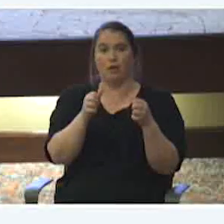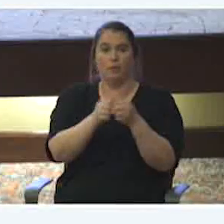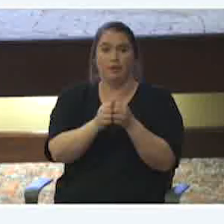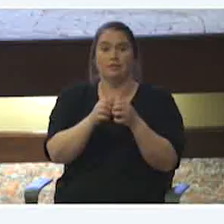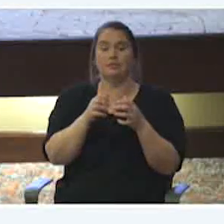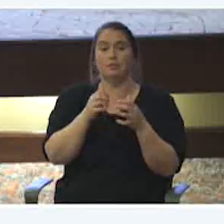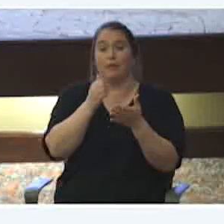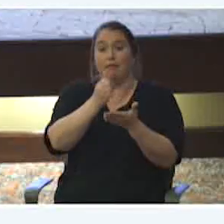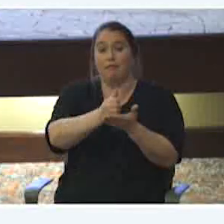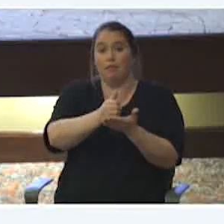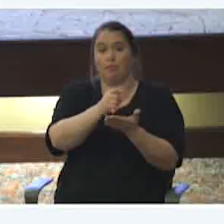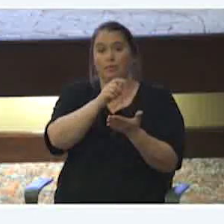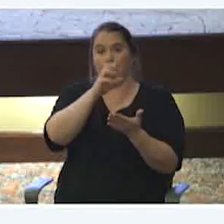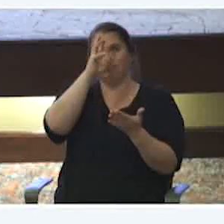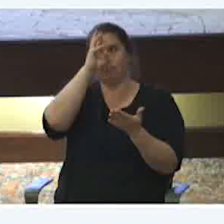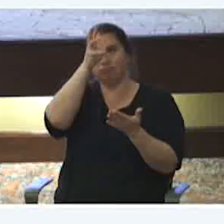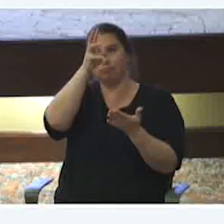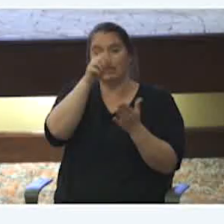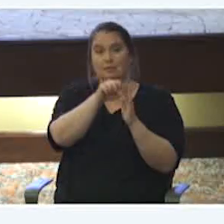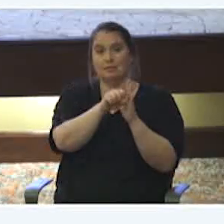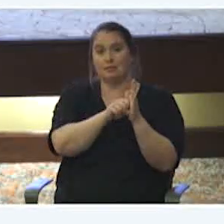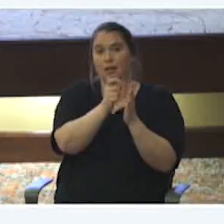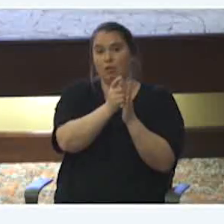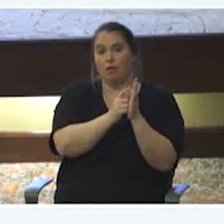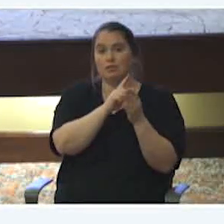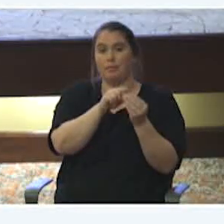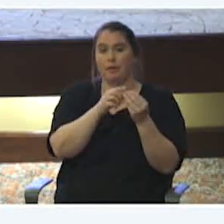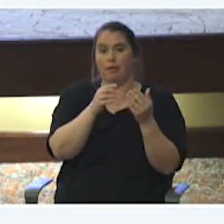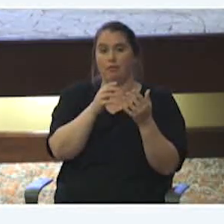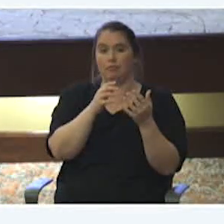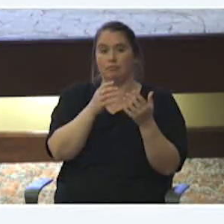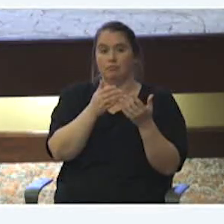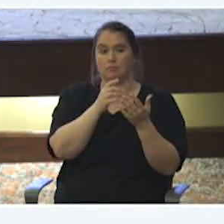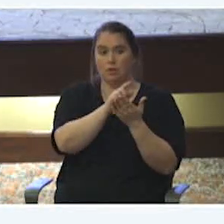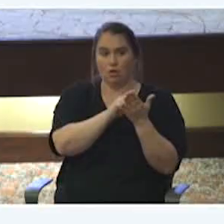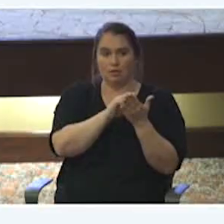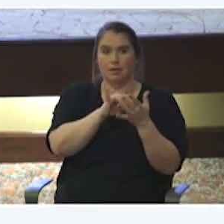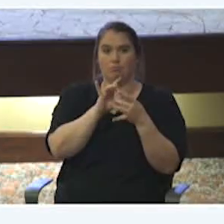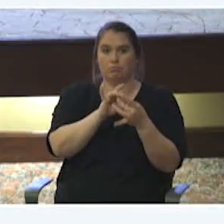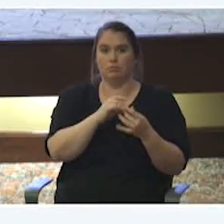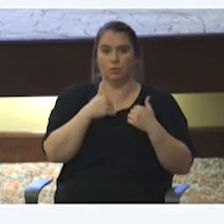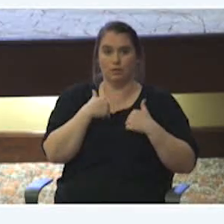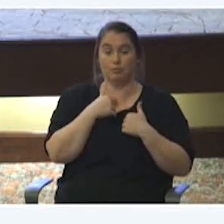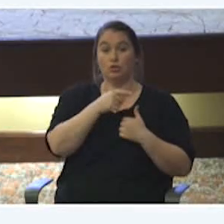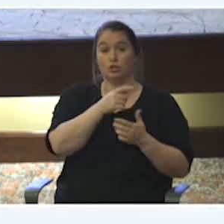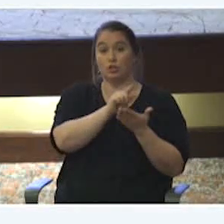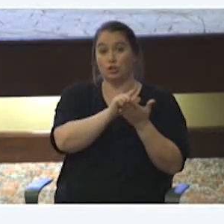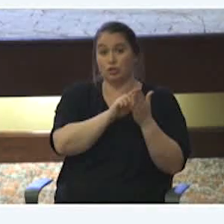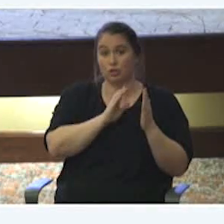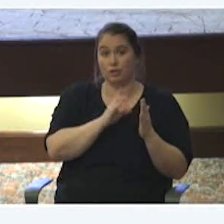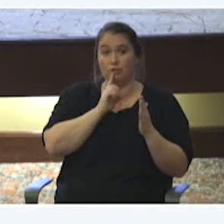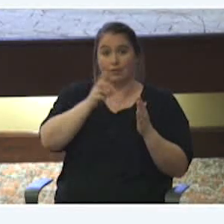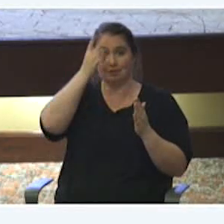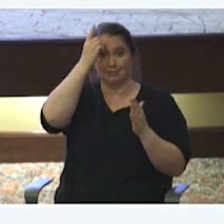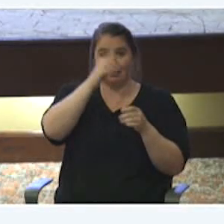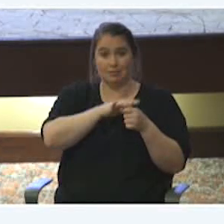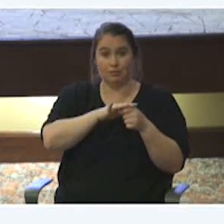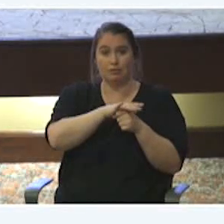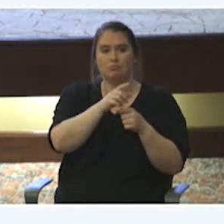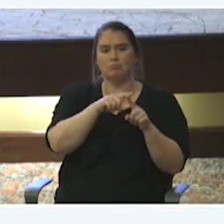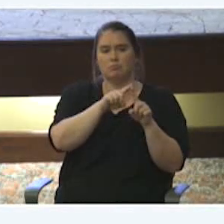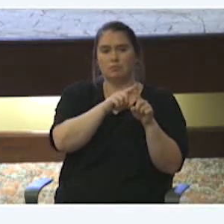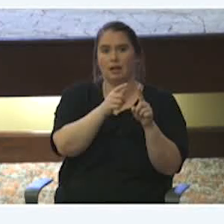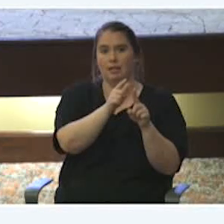our state laws on animal-related issues. She's an attorney in the Dallas area. She specializes in animal law and civil